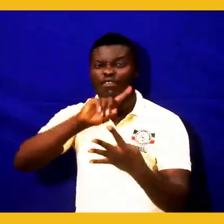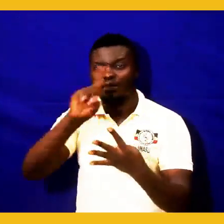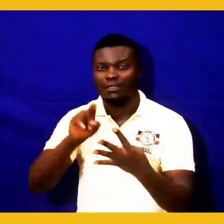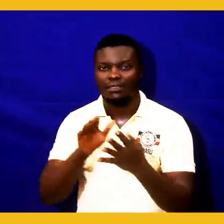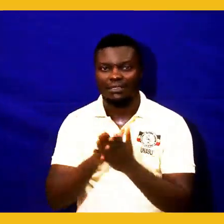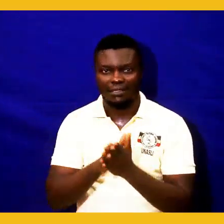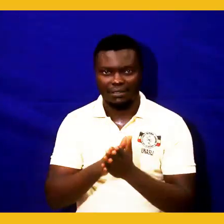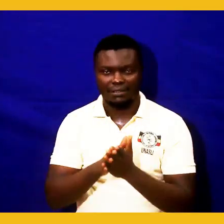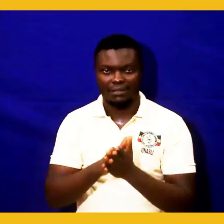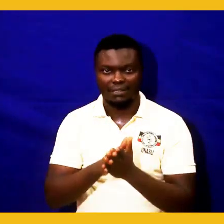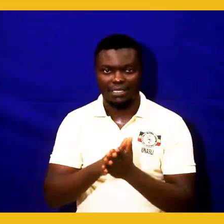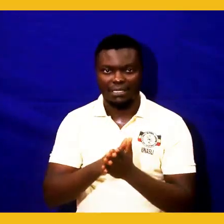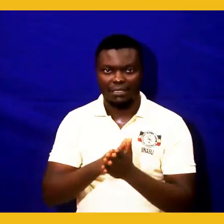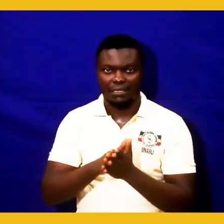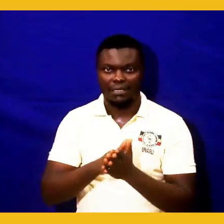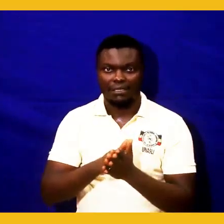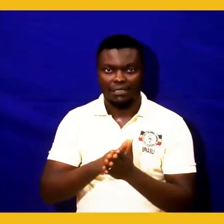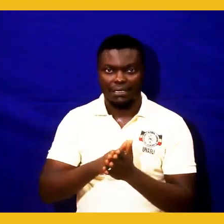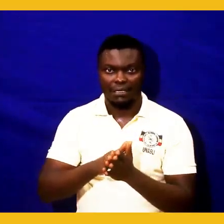Number 4.